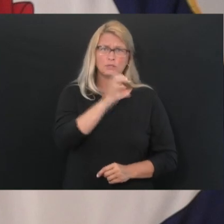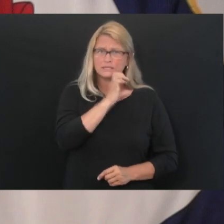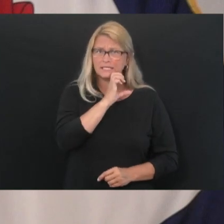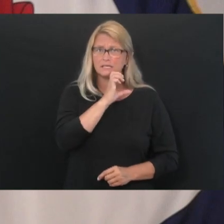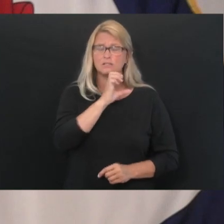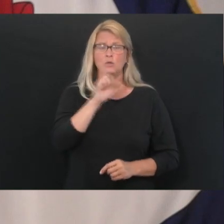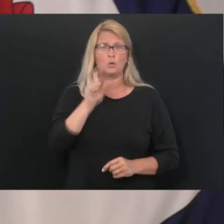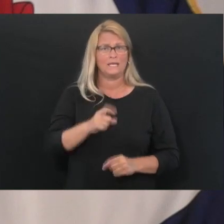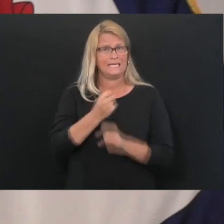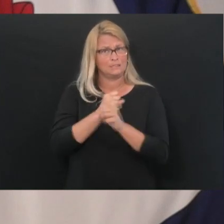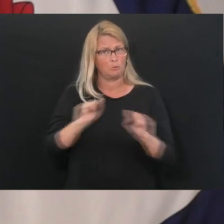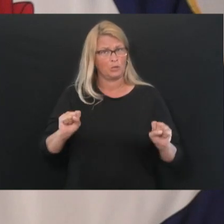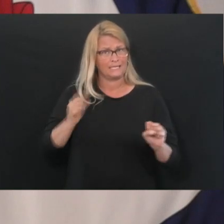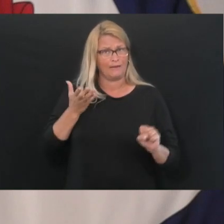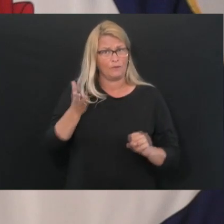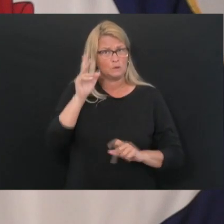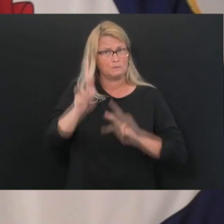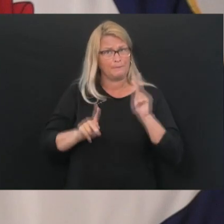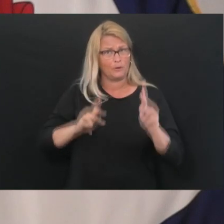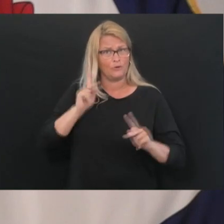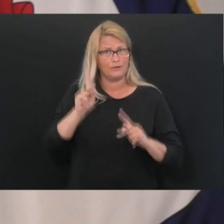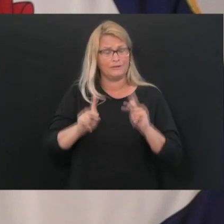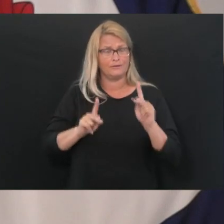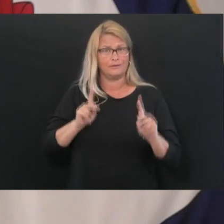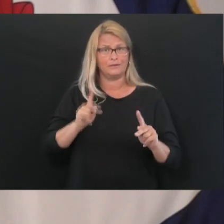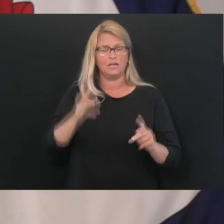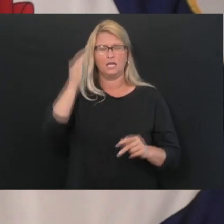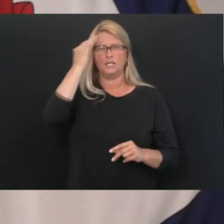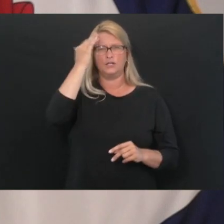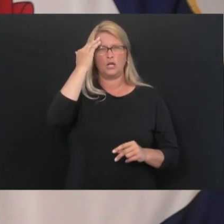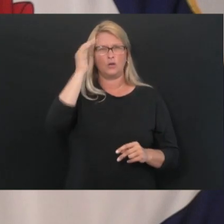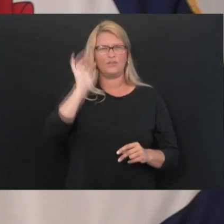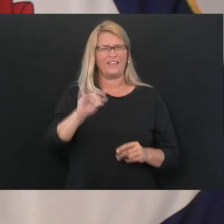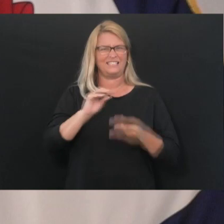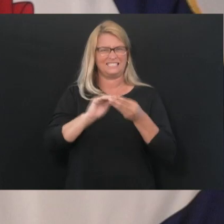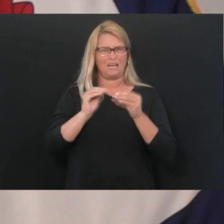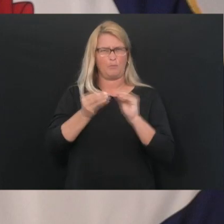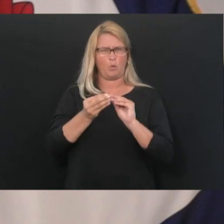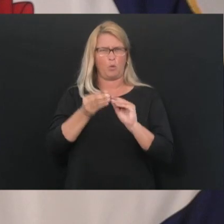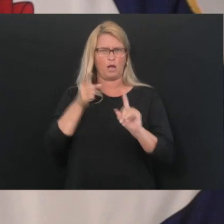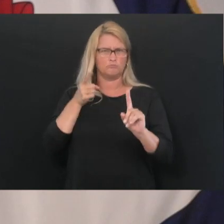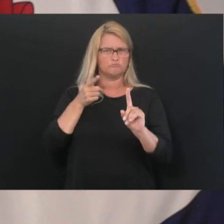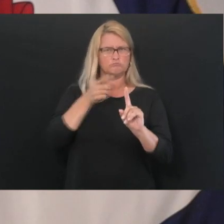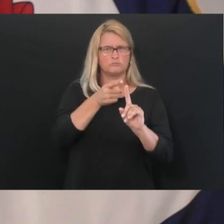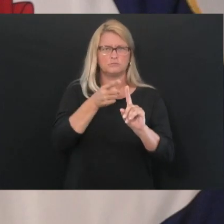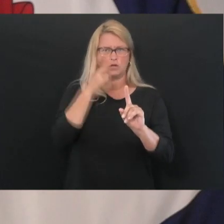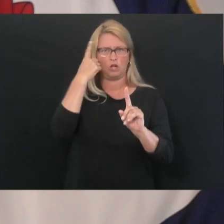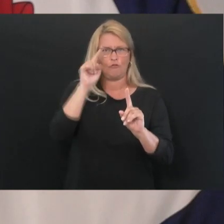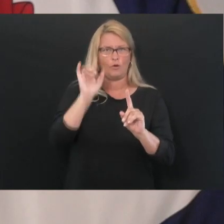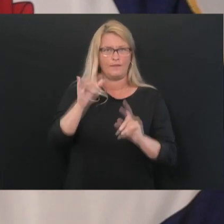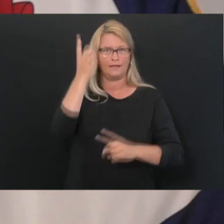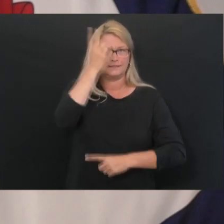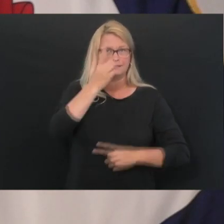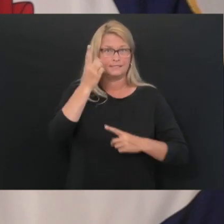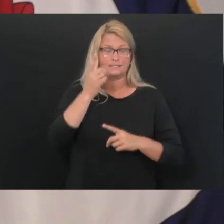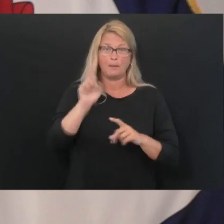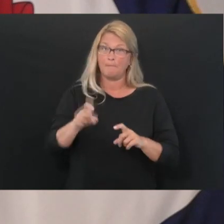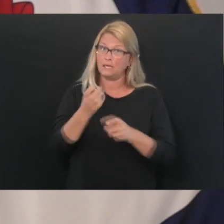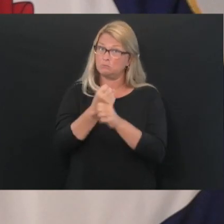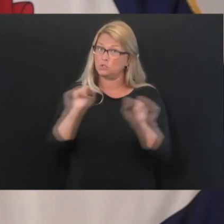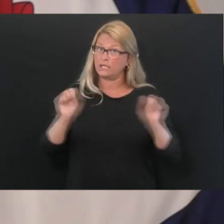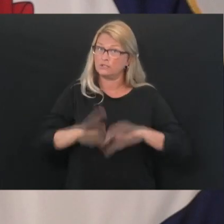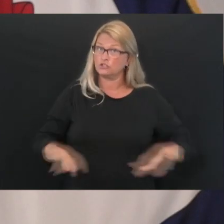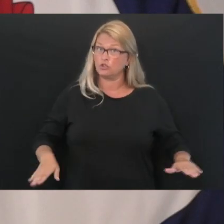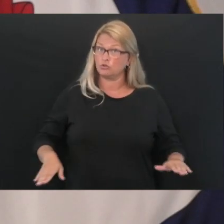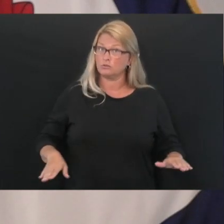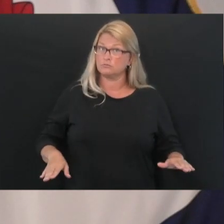to protect our old and know that that is the number one target of this killer. We got to protect our children.